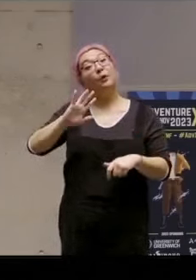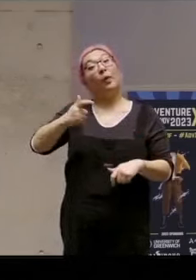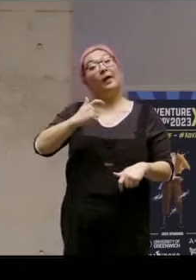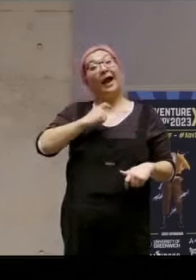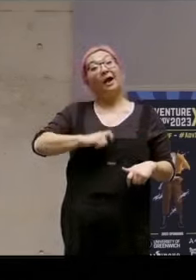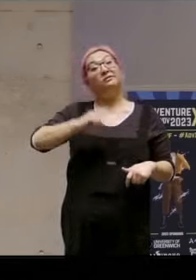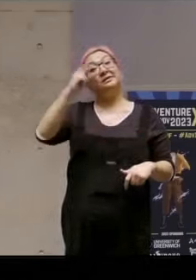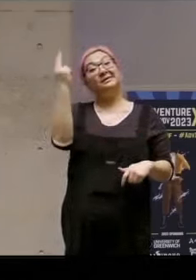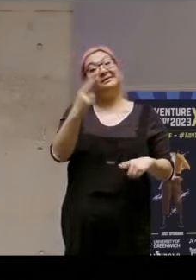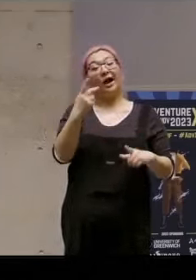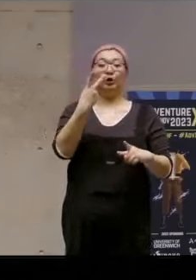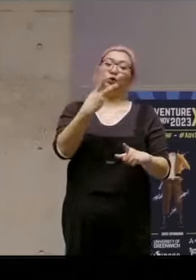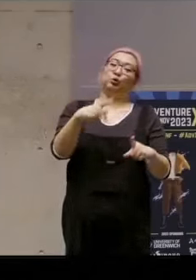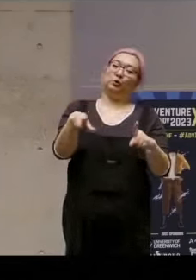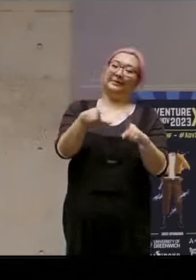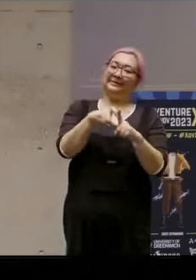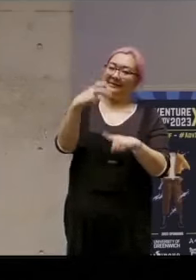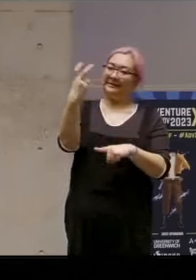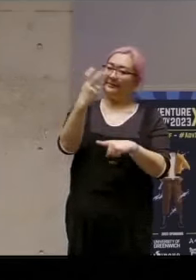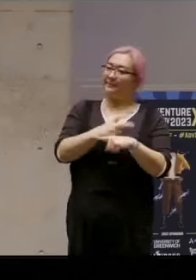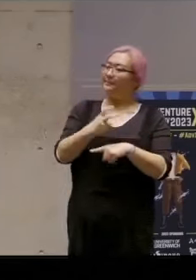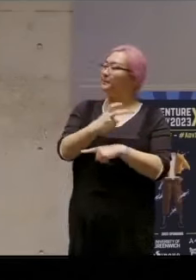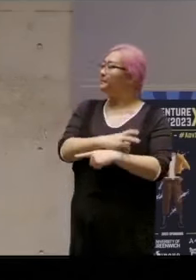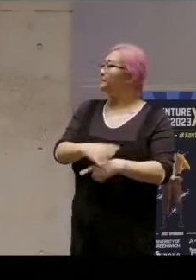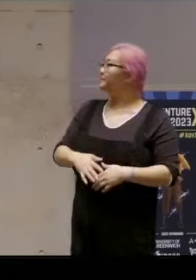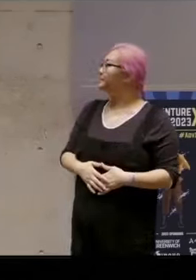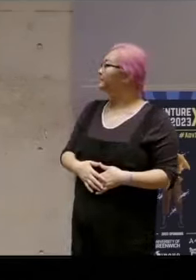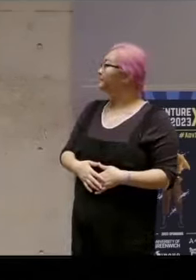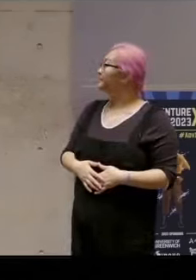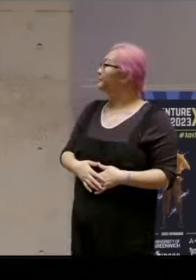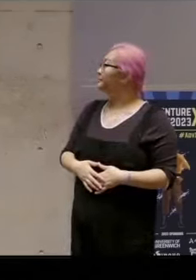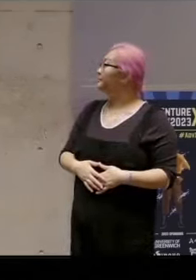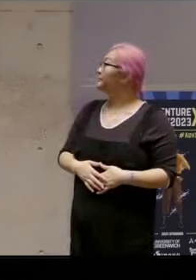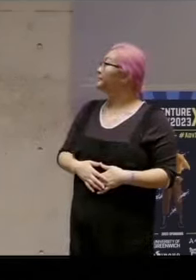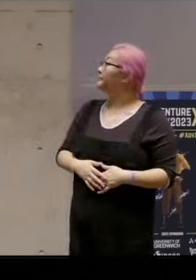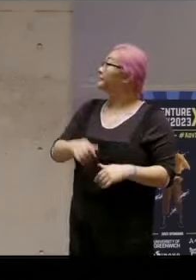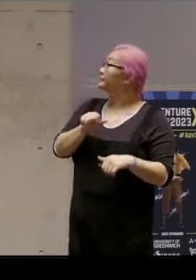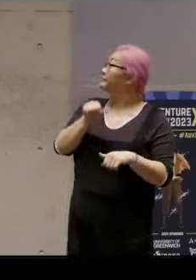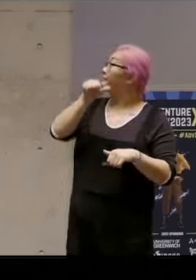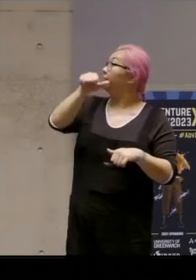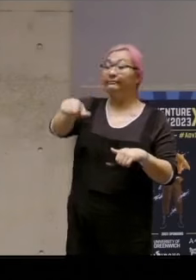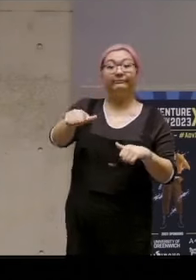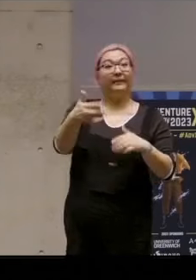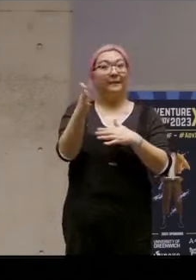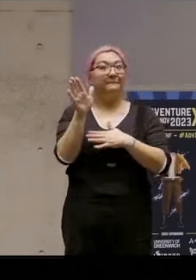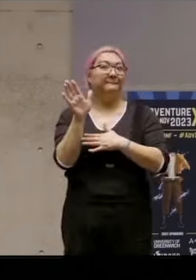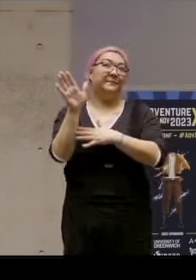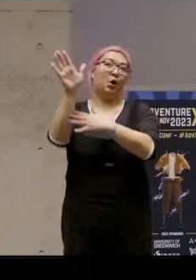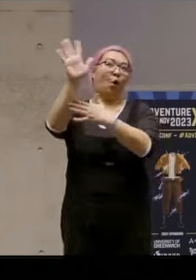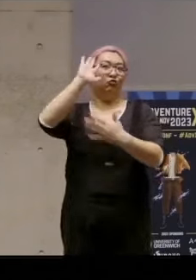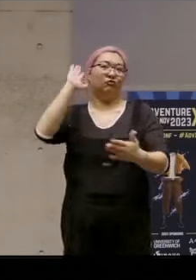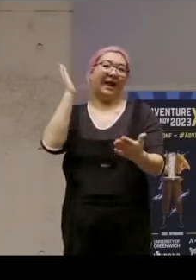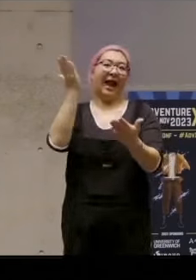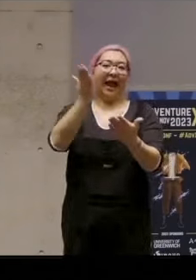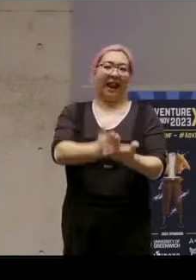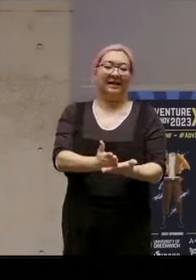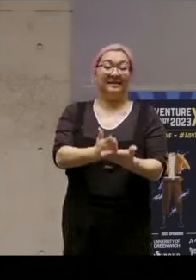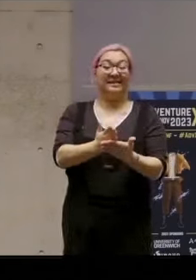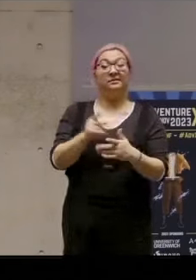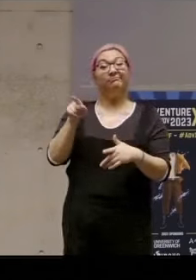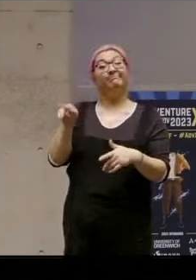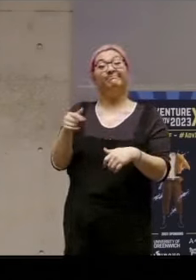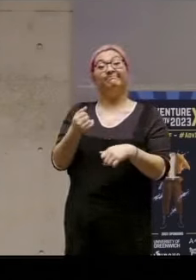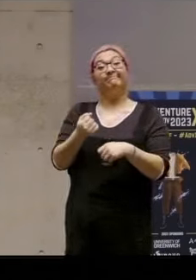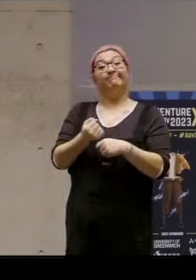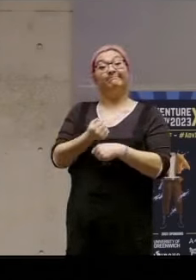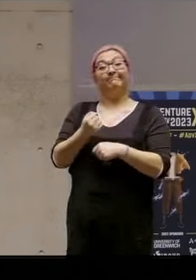Gerçeğin ötesinde, Beyond Reality. The second adventure title of Cartoon Animation Studios is a full-motion video game in the vein